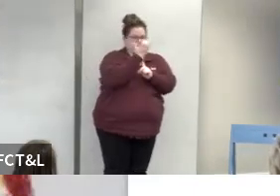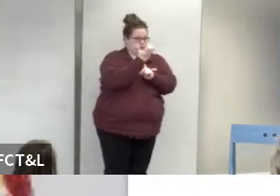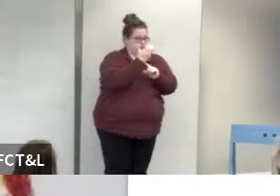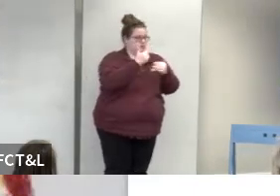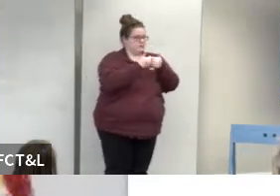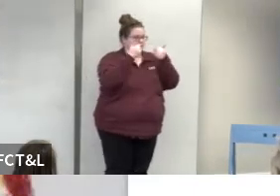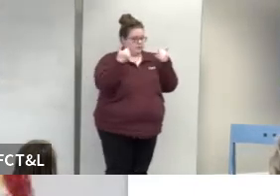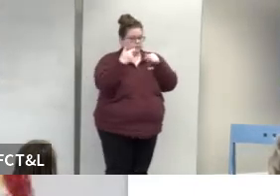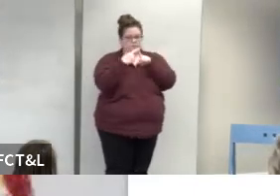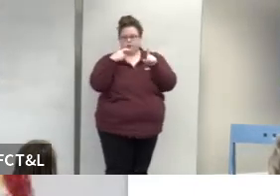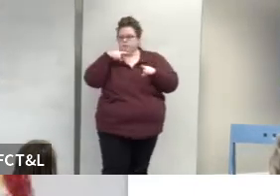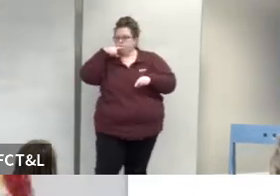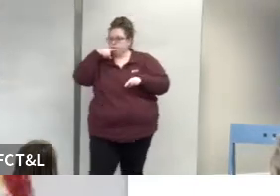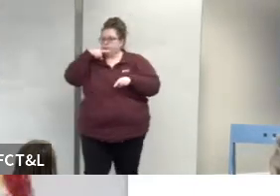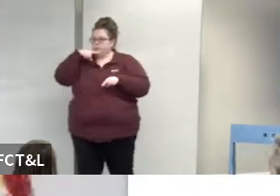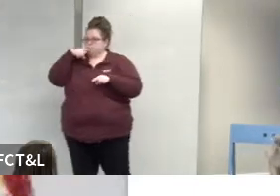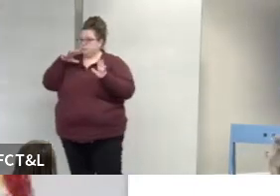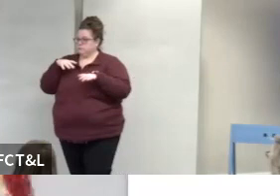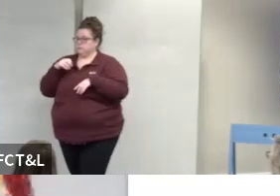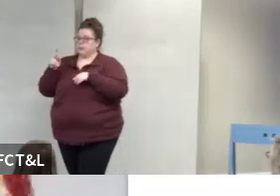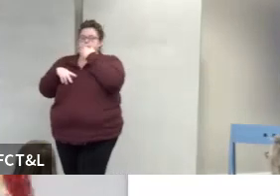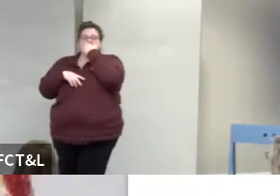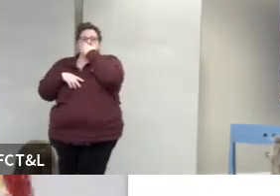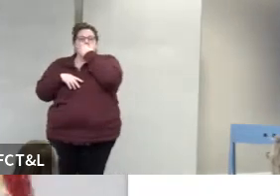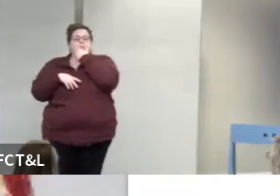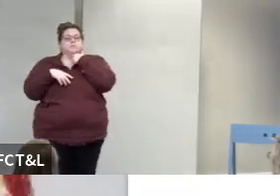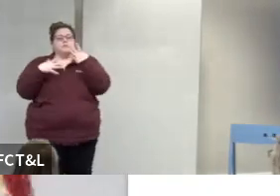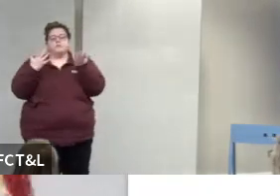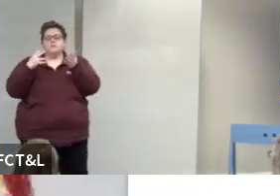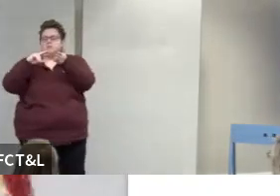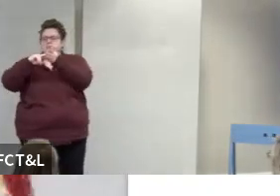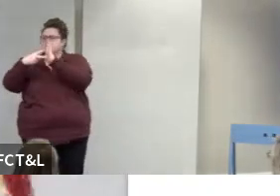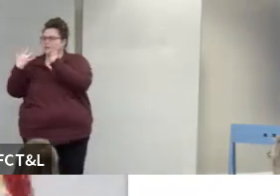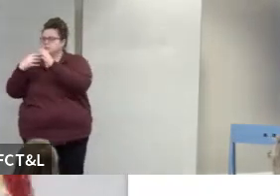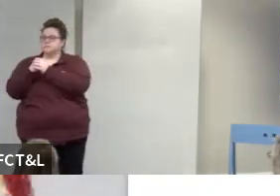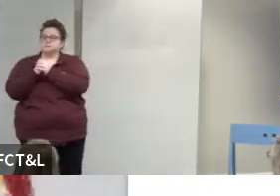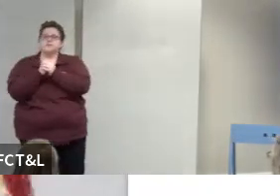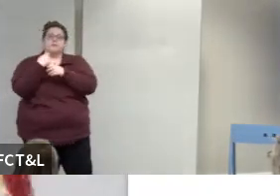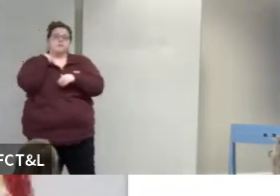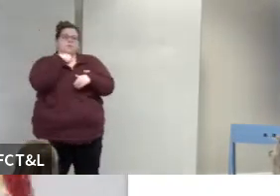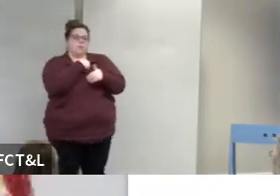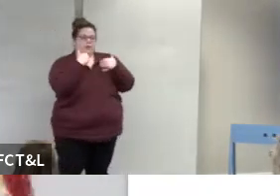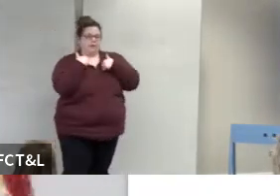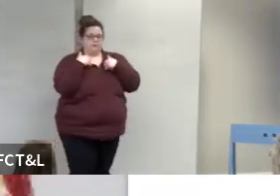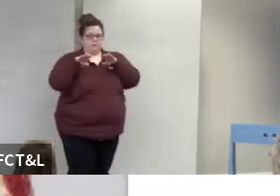101, we all are familiar with culture from a hearing perspective for the most part.